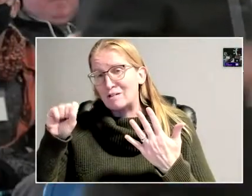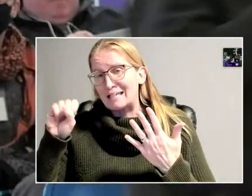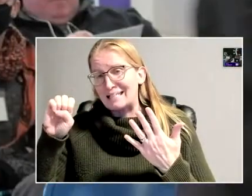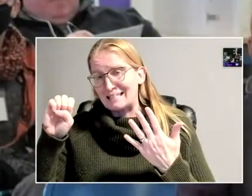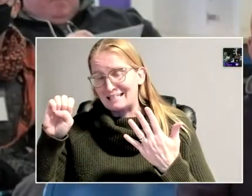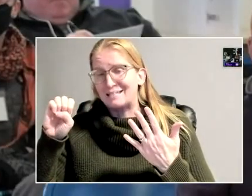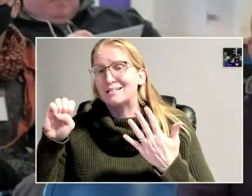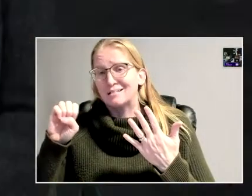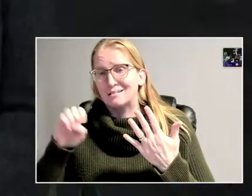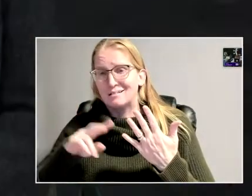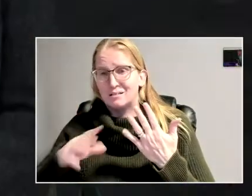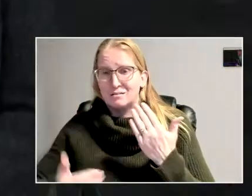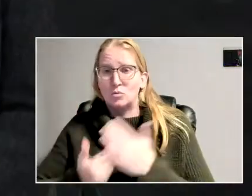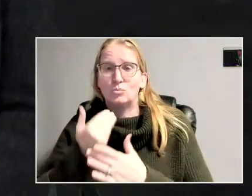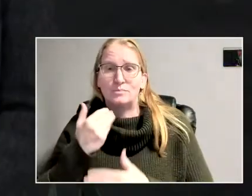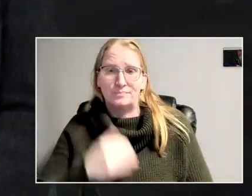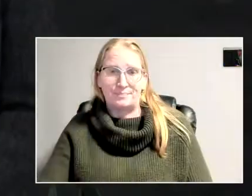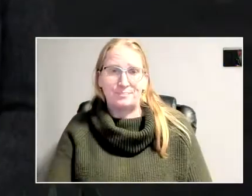Reese